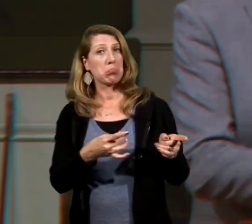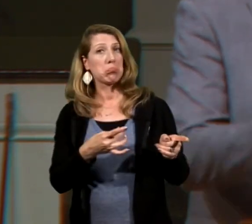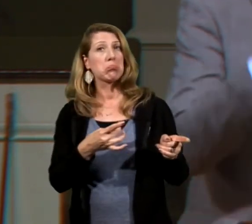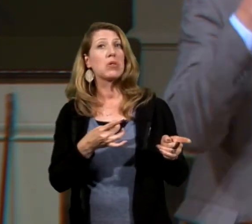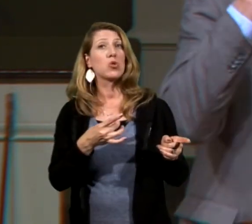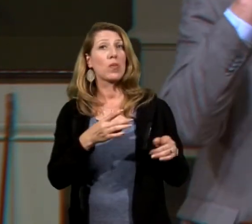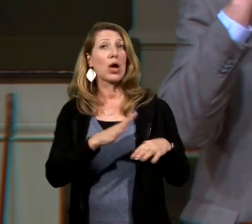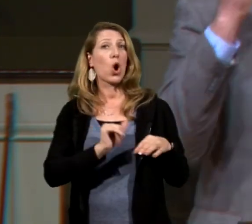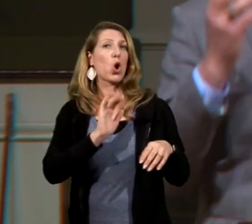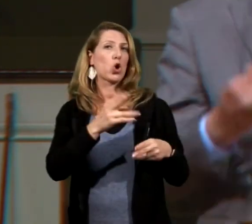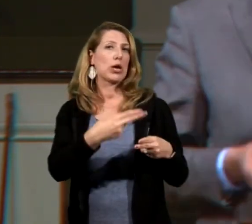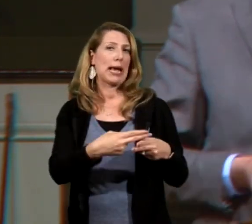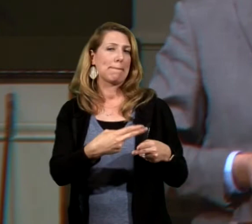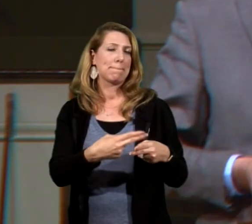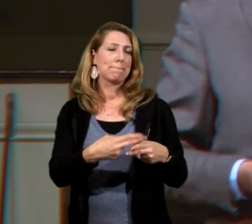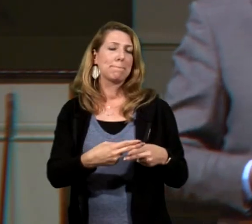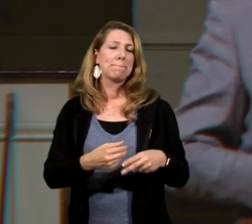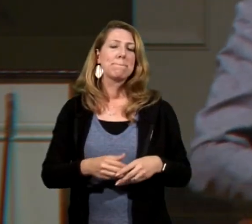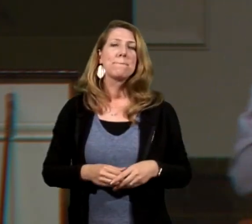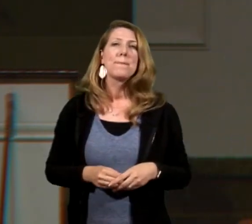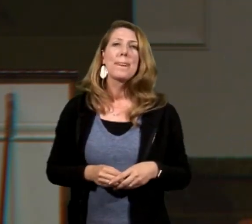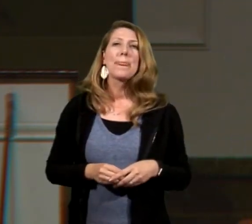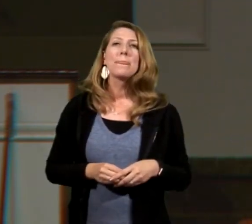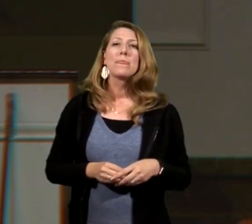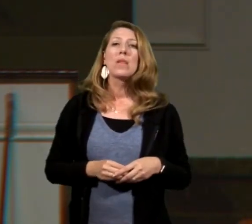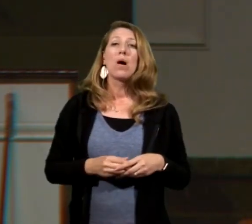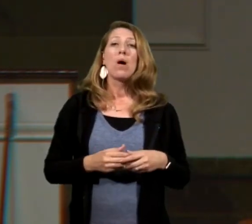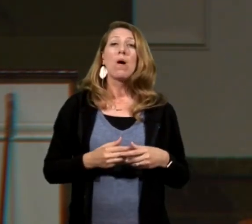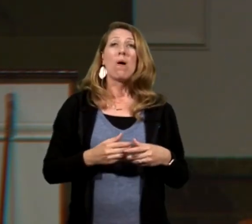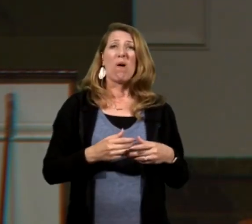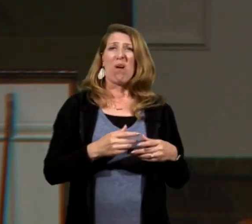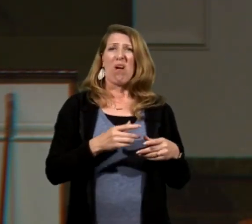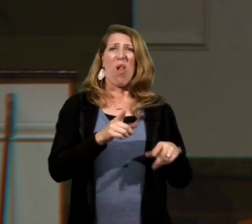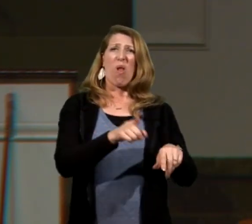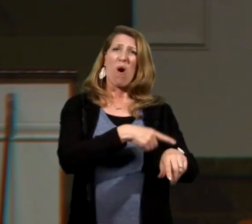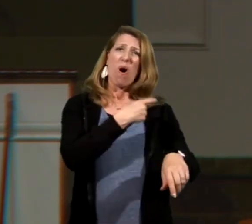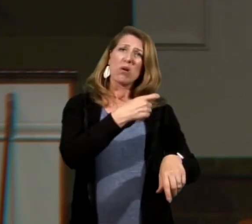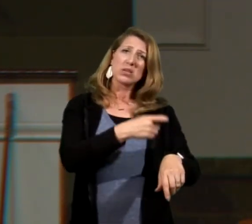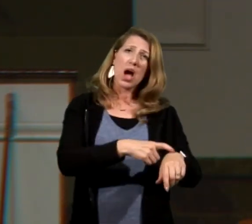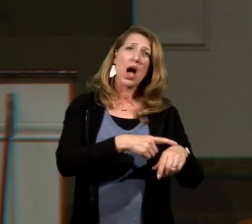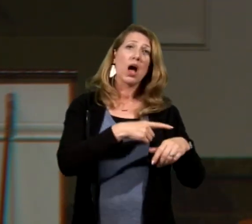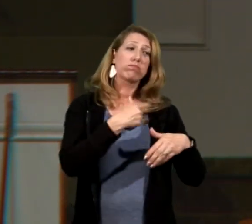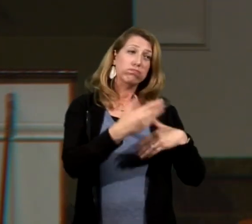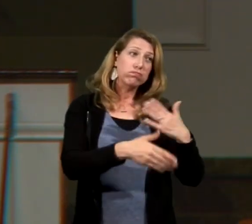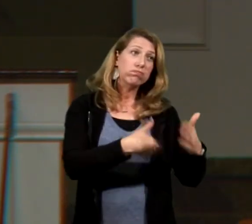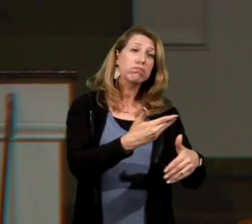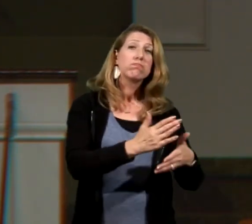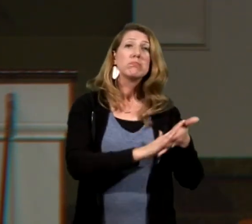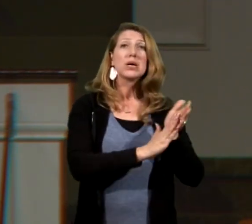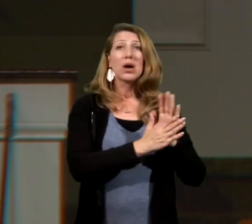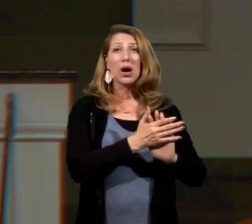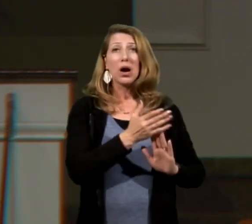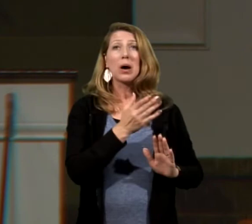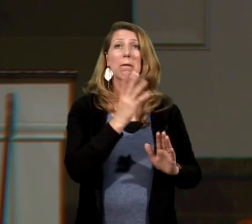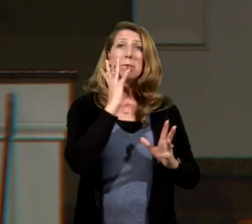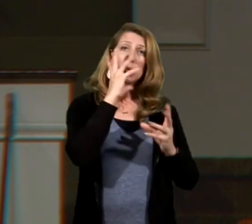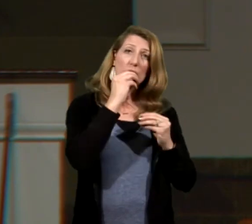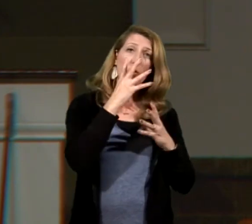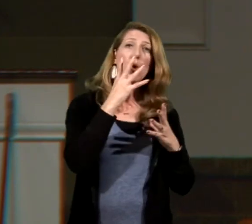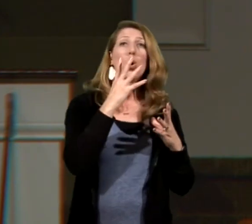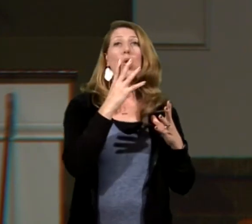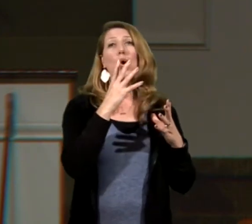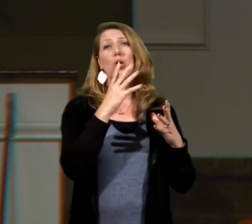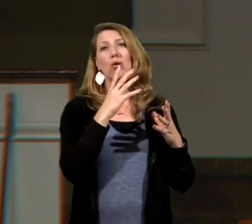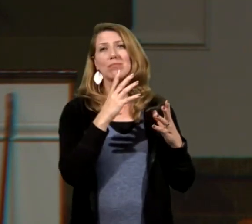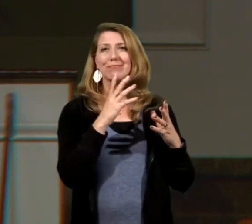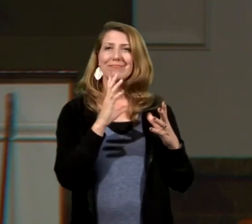called by name. Just a little bit of information there. So they had all this time that they could make themselves beautiful, pass through the purification process, the